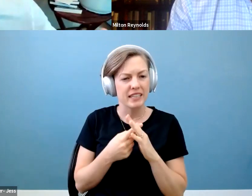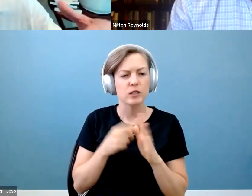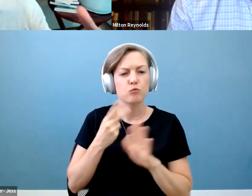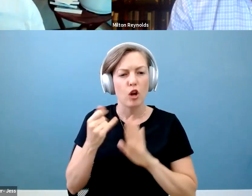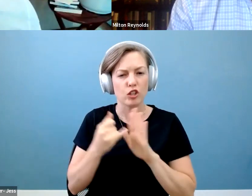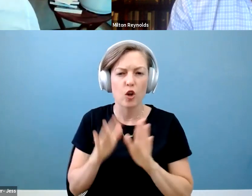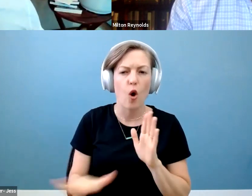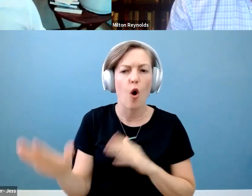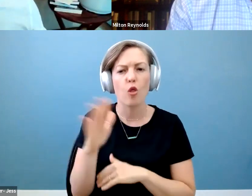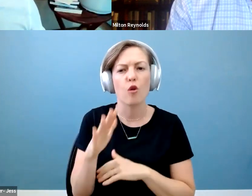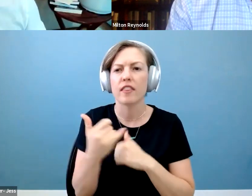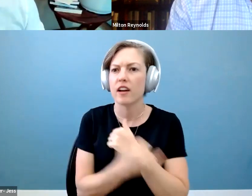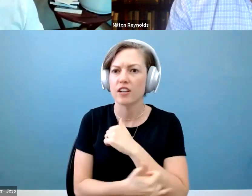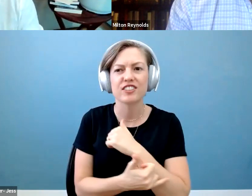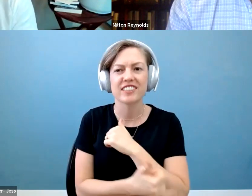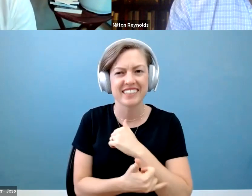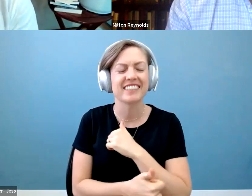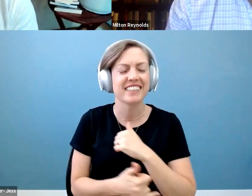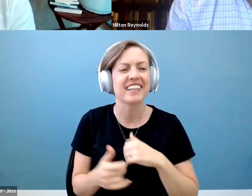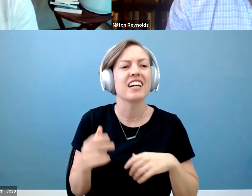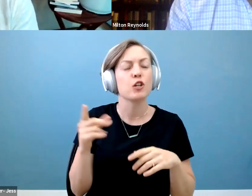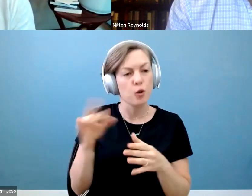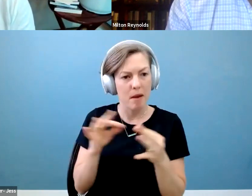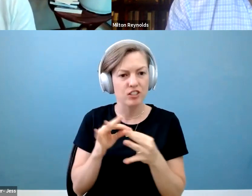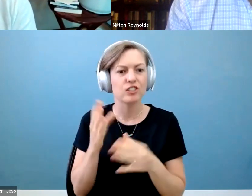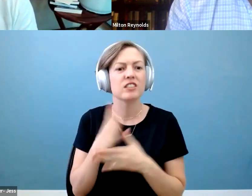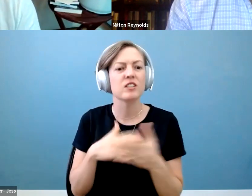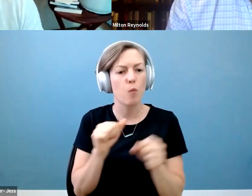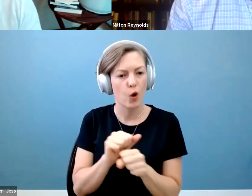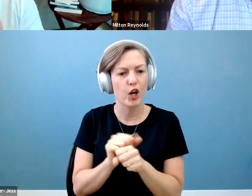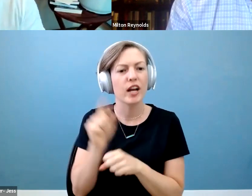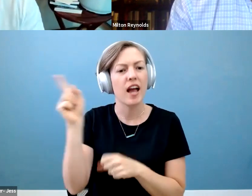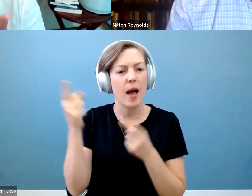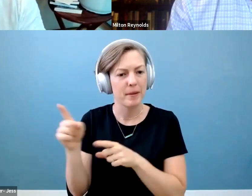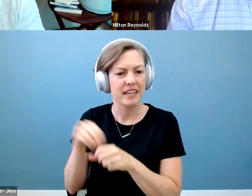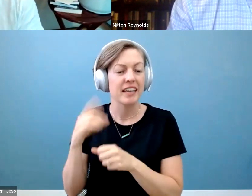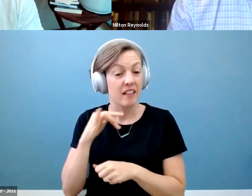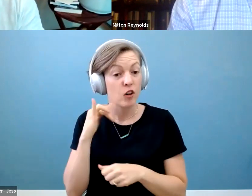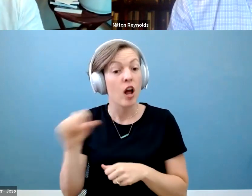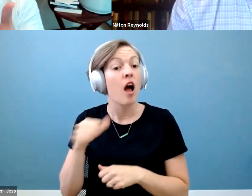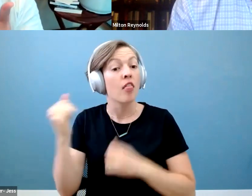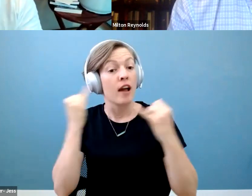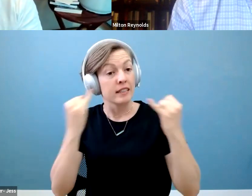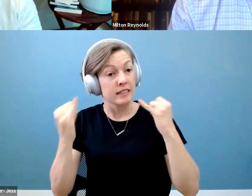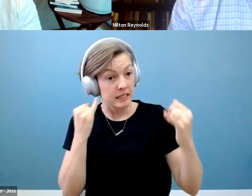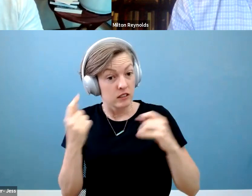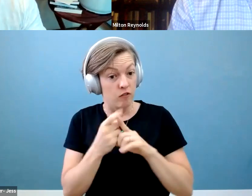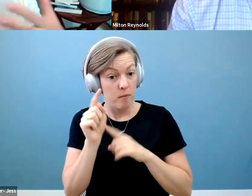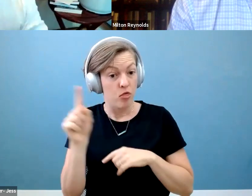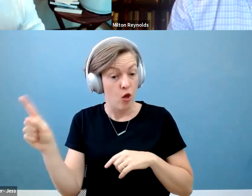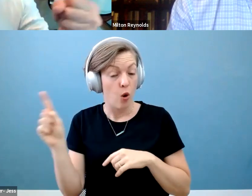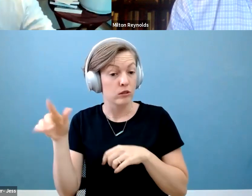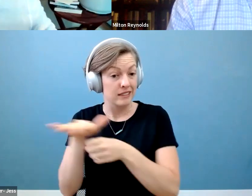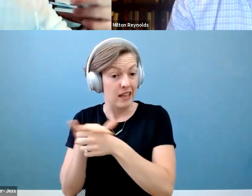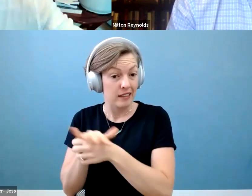regions having similar meetings. You just mentioned some work happening in California. Are there other ideas from those sites that